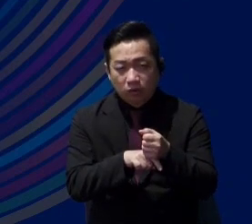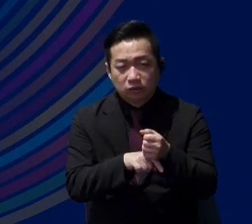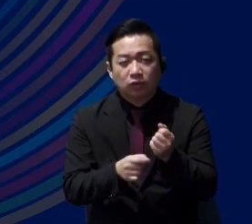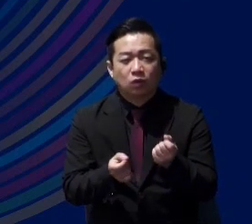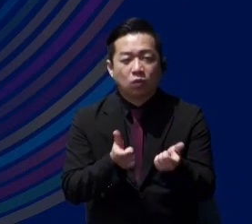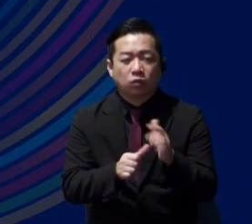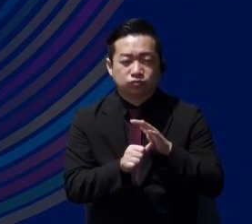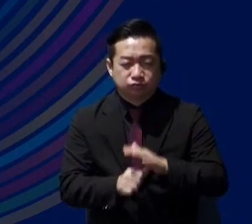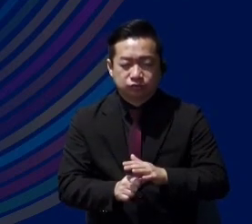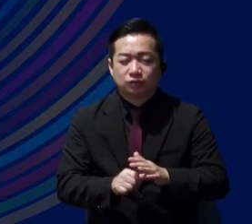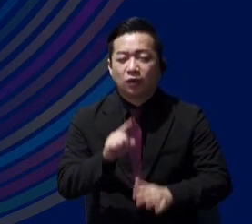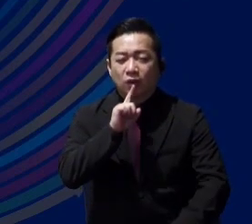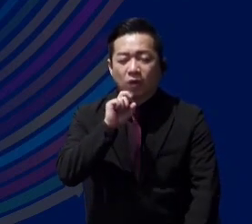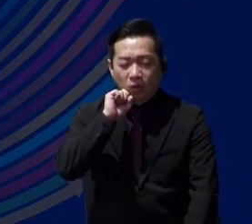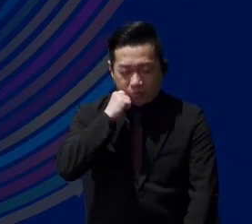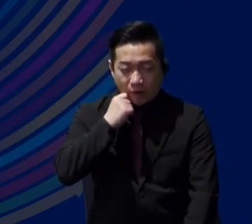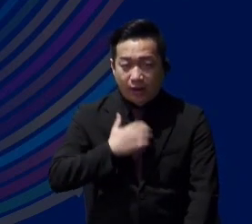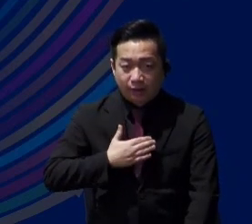high